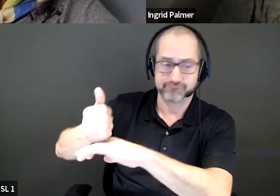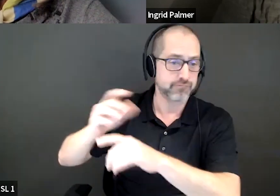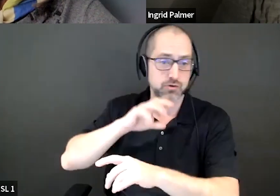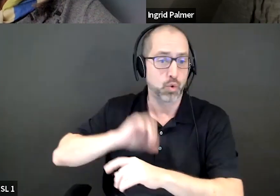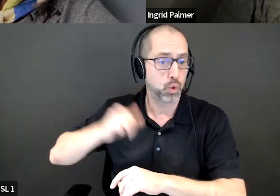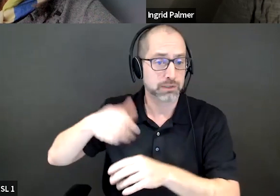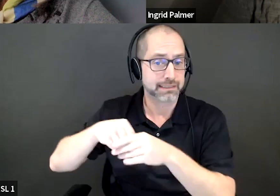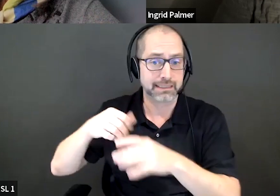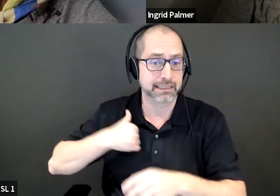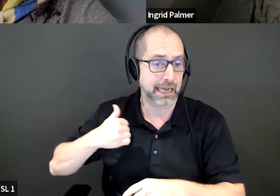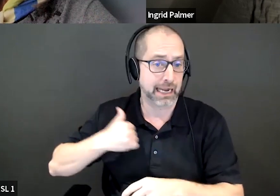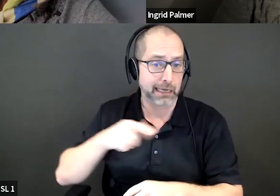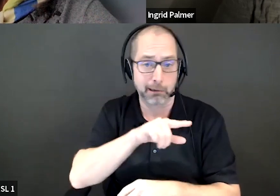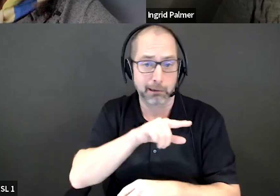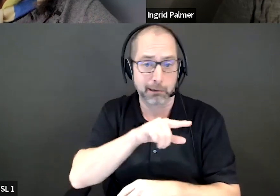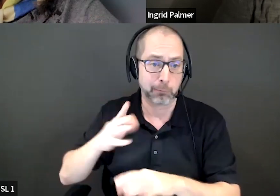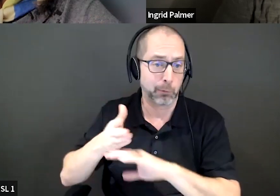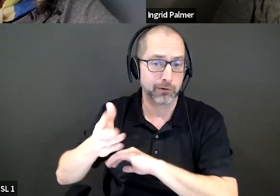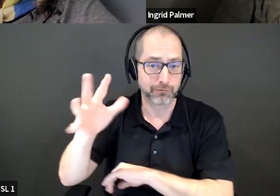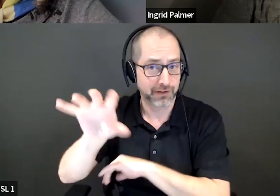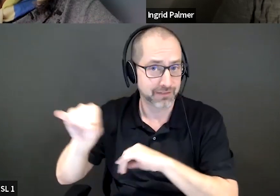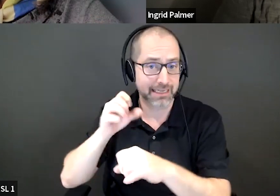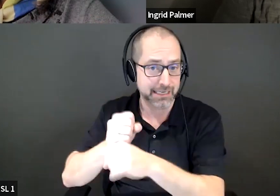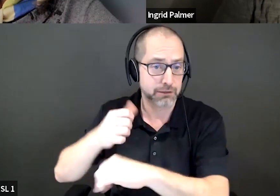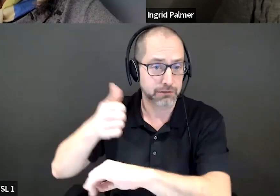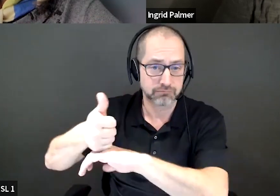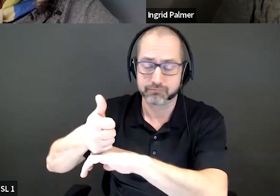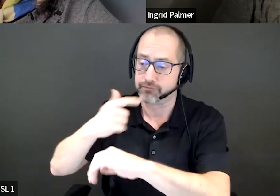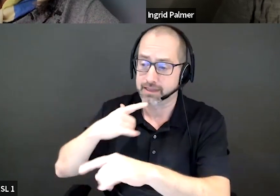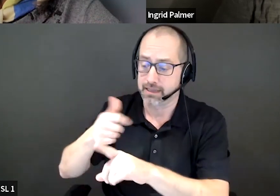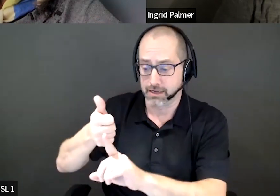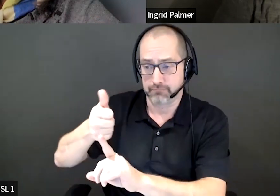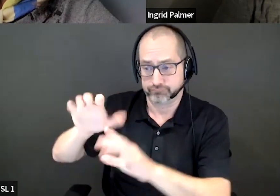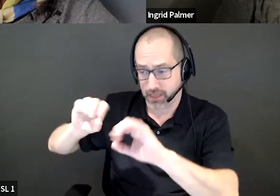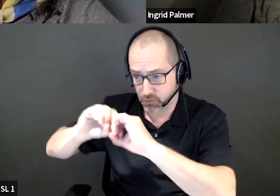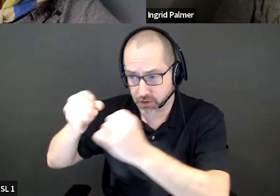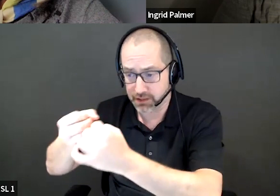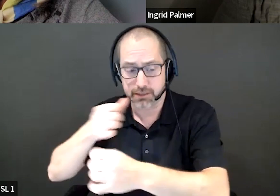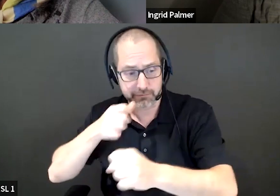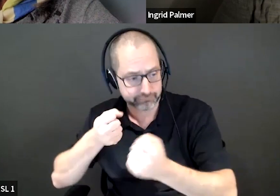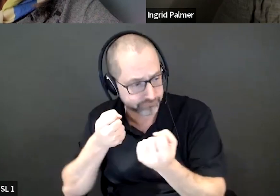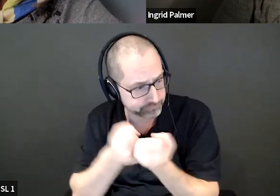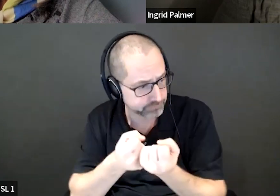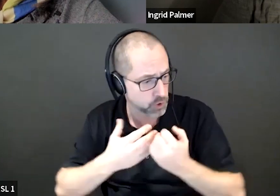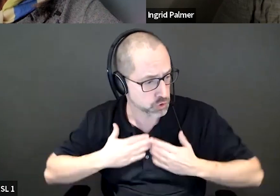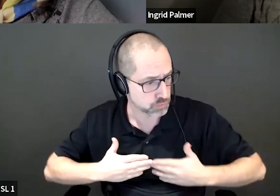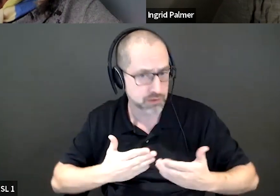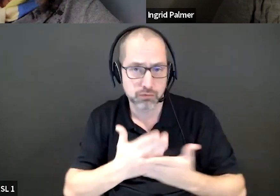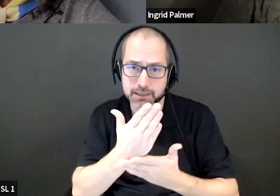in Canada of almost 50 years that works and is dedicated to human rights and social